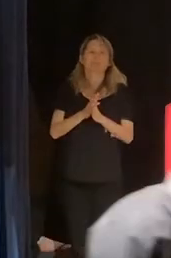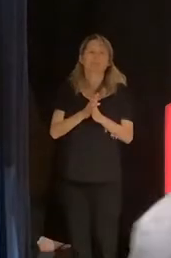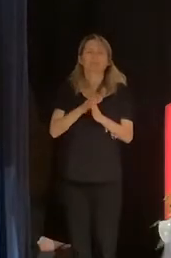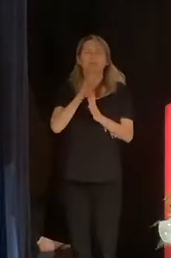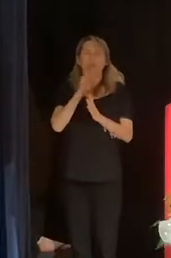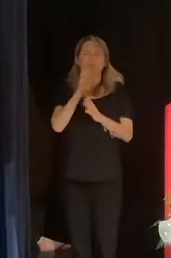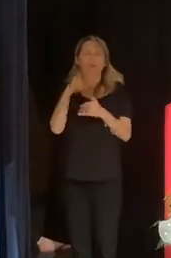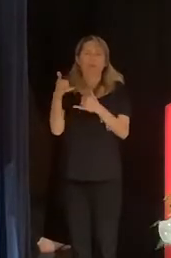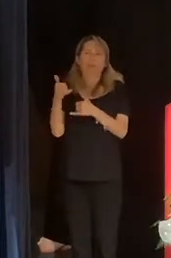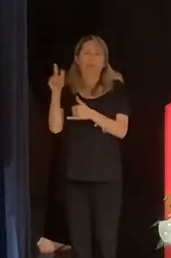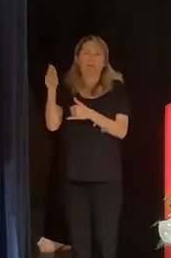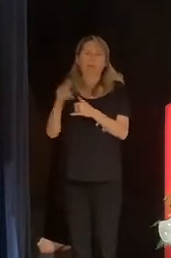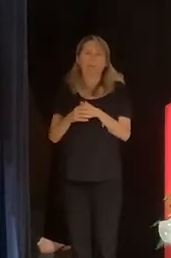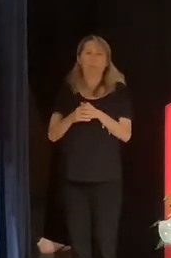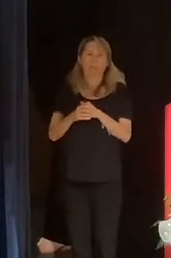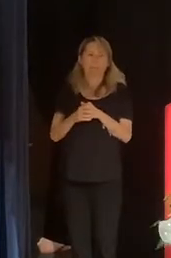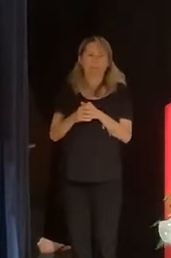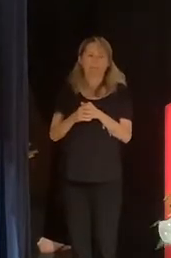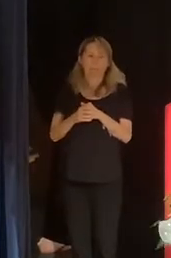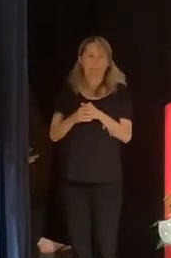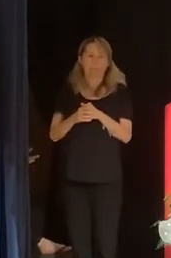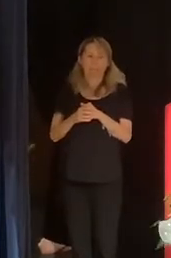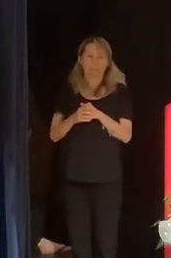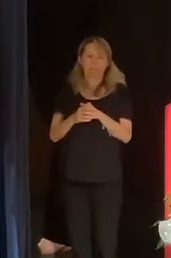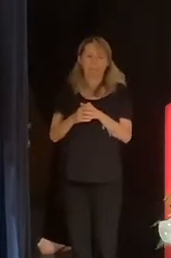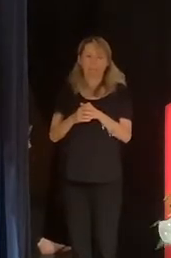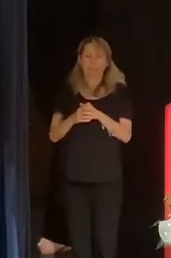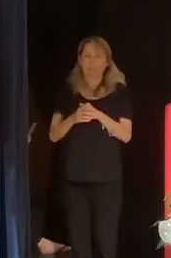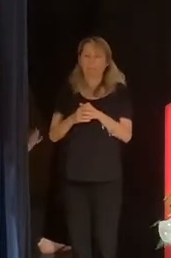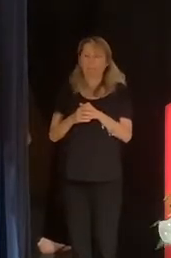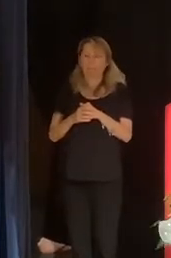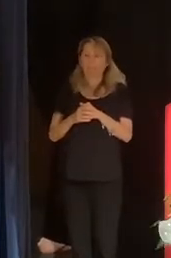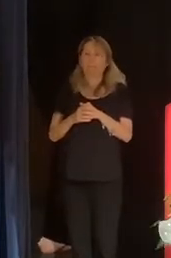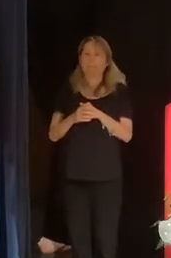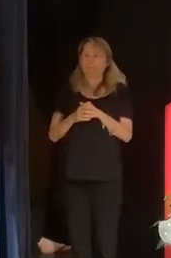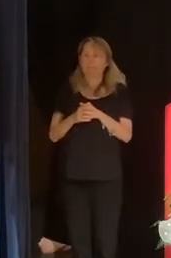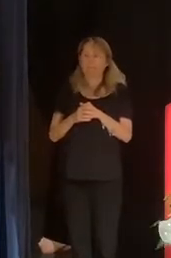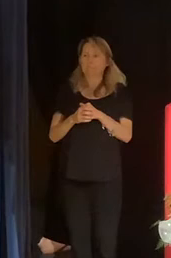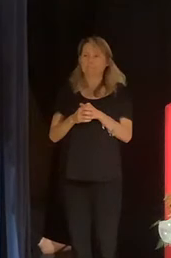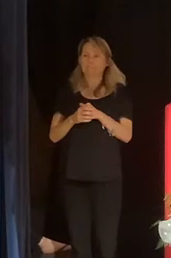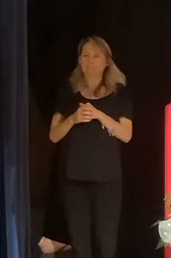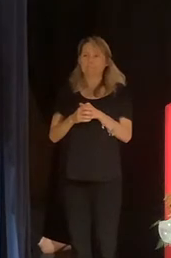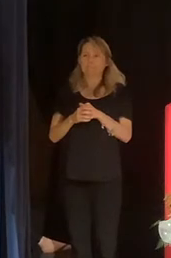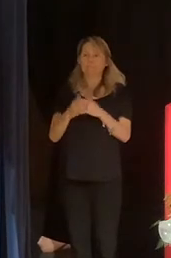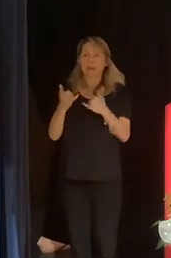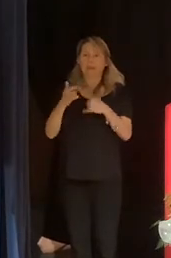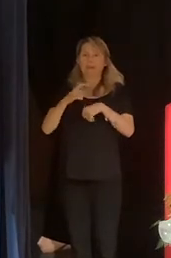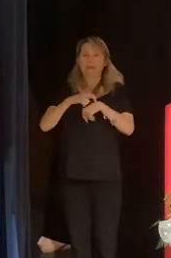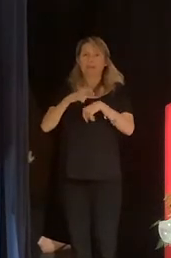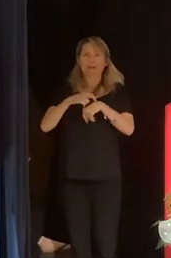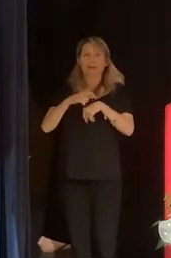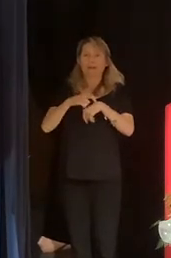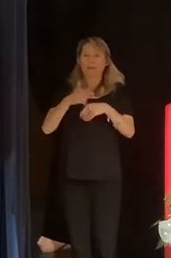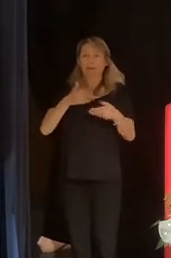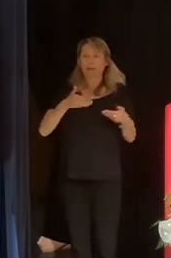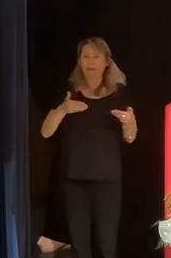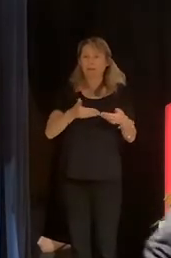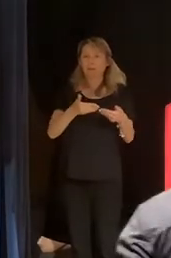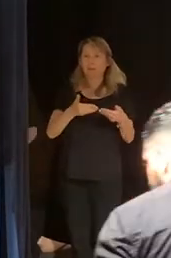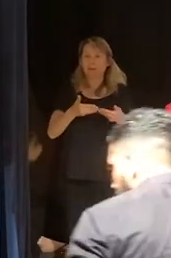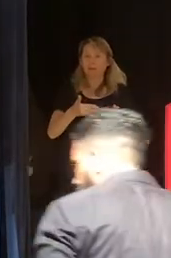sure he will get his award then when he comes back to the school. Okay, so now the time has come to introduce